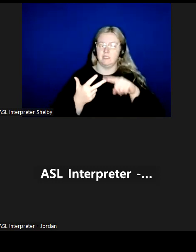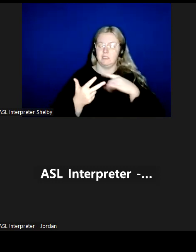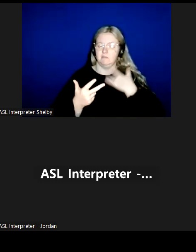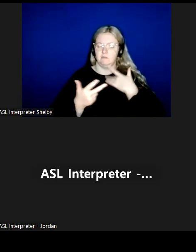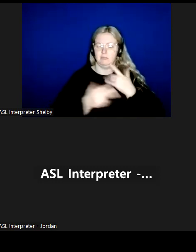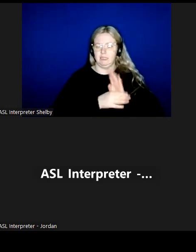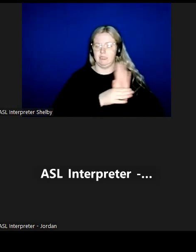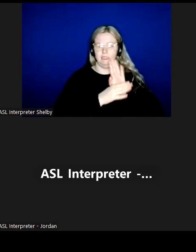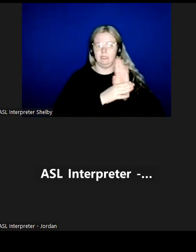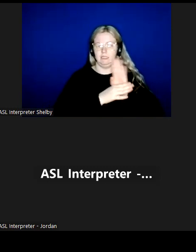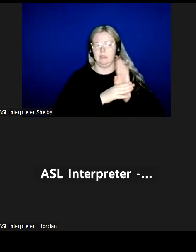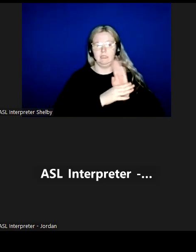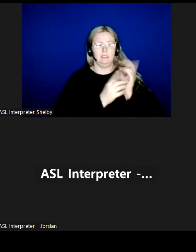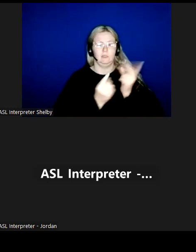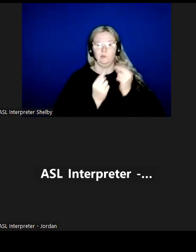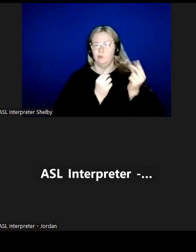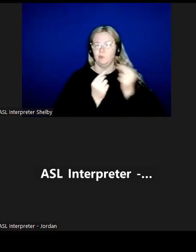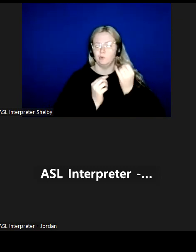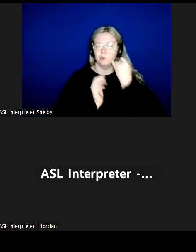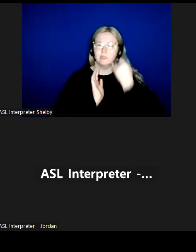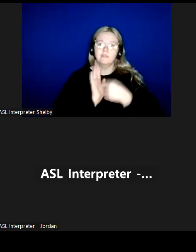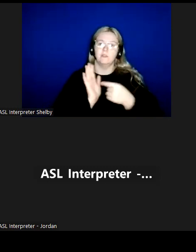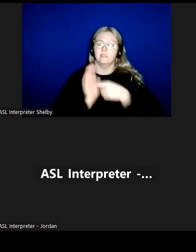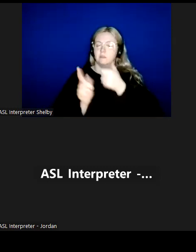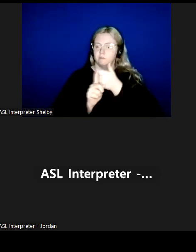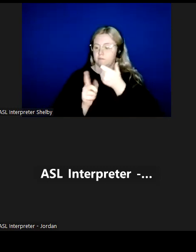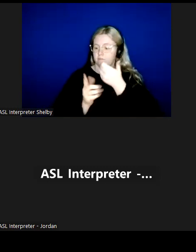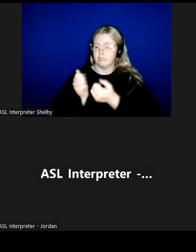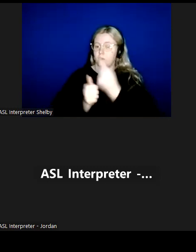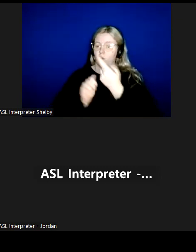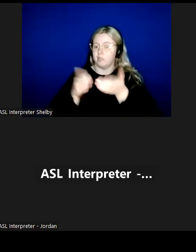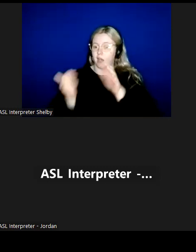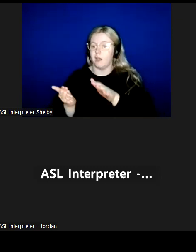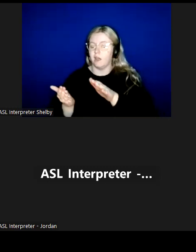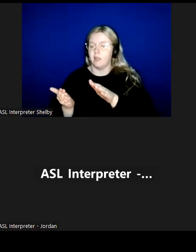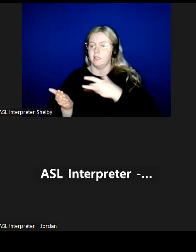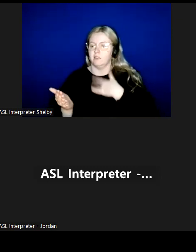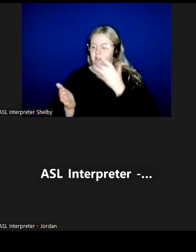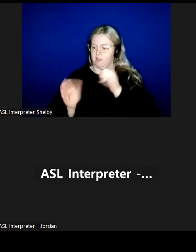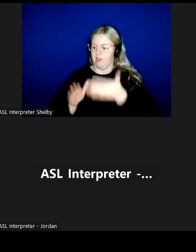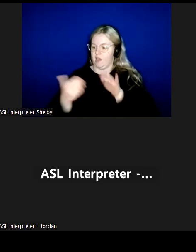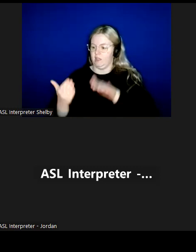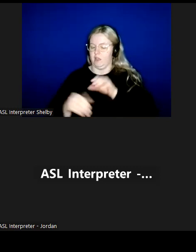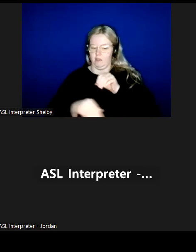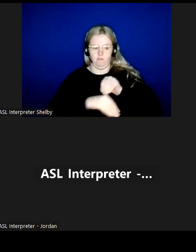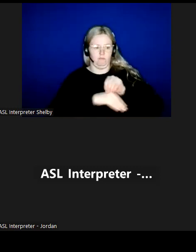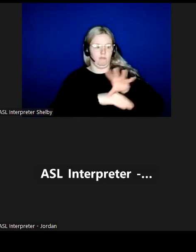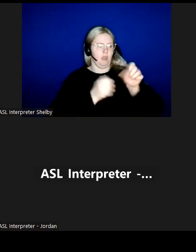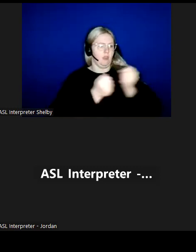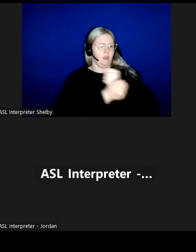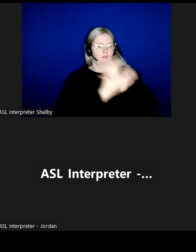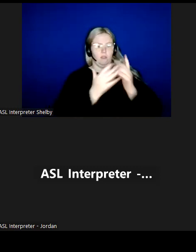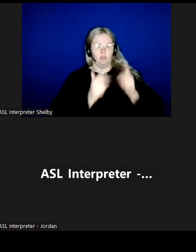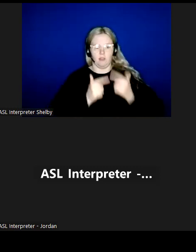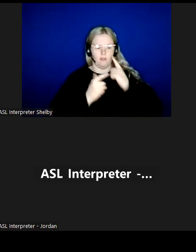preoccupied by the death, ruminating around the circumstances of the death, ruminating around your current circumstances and the